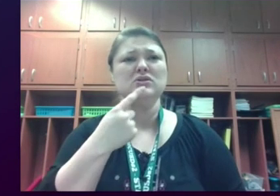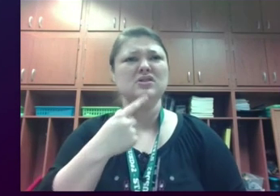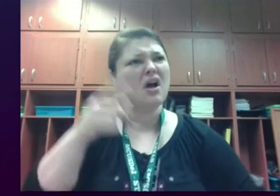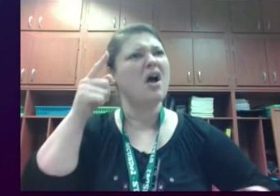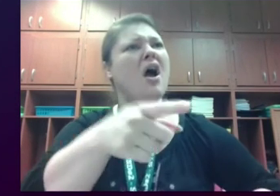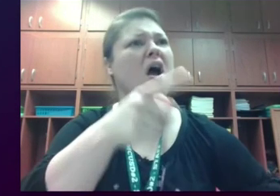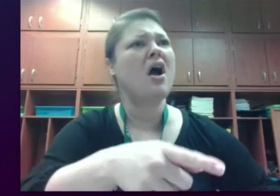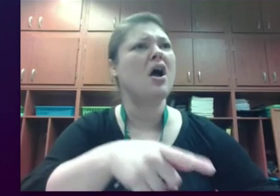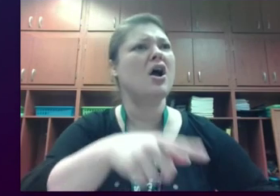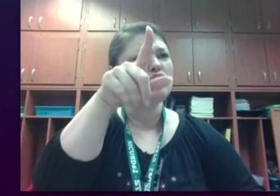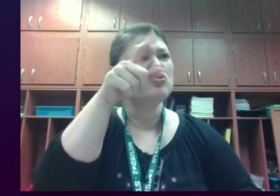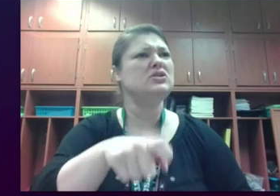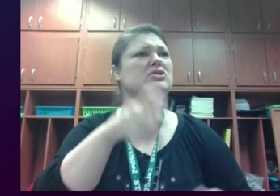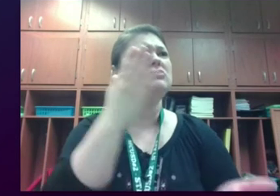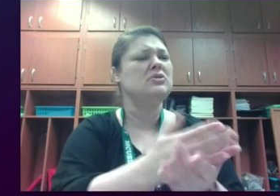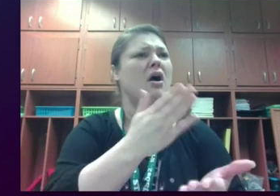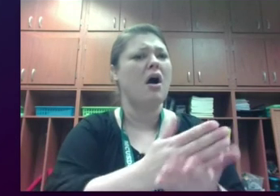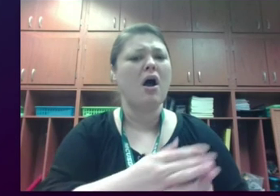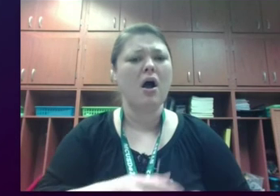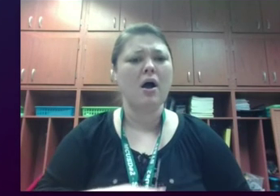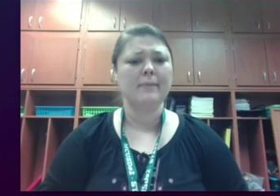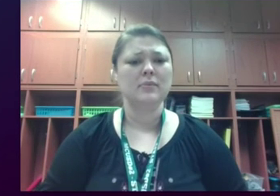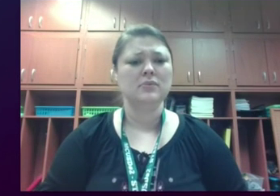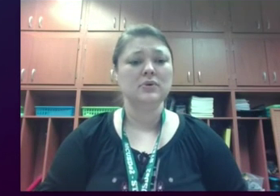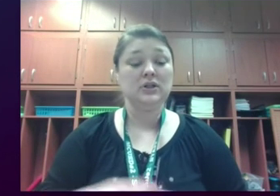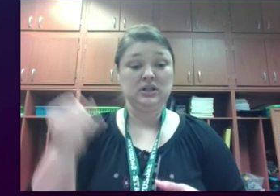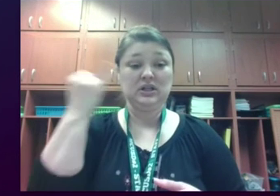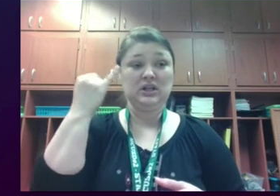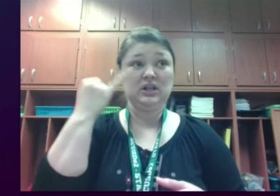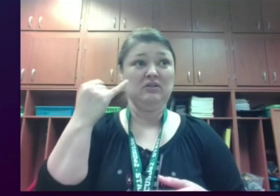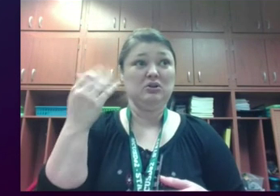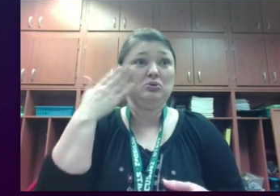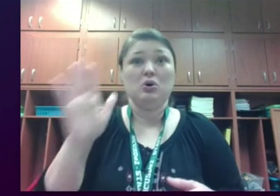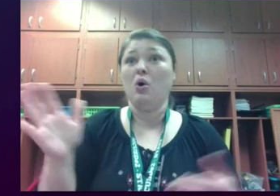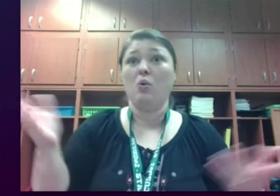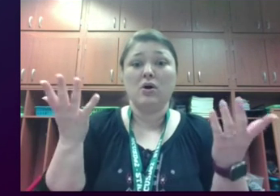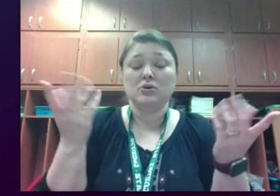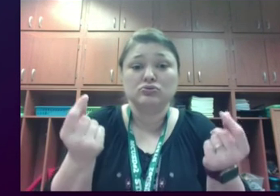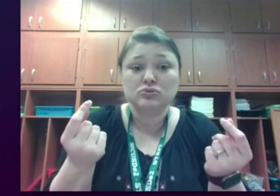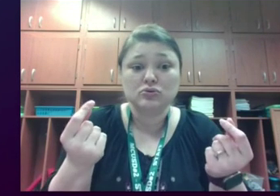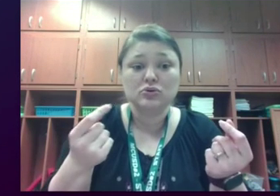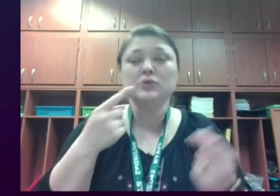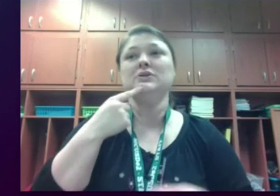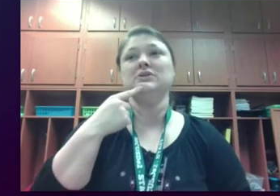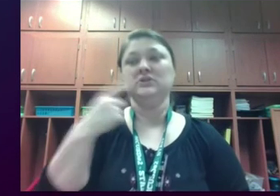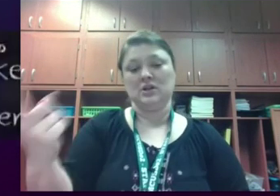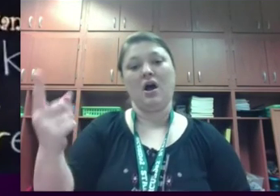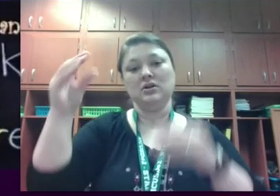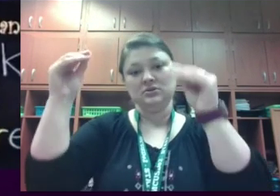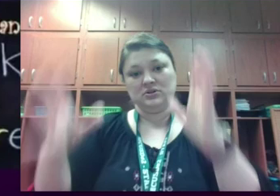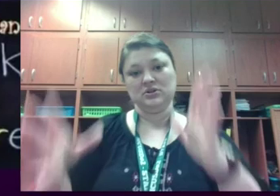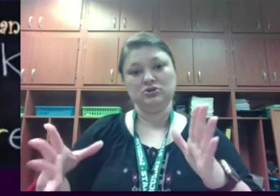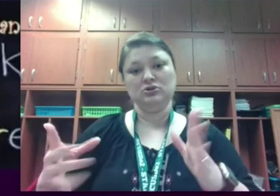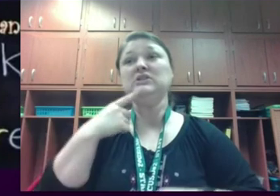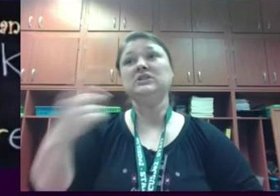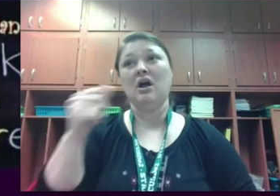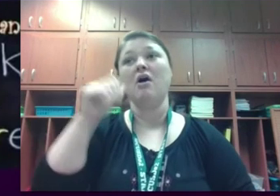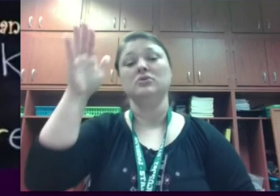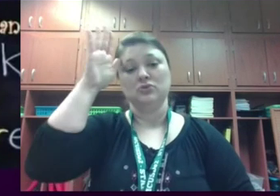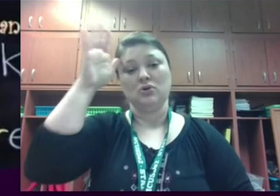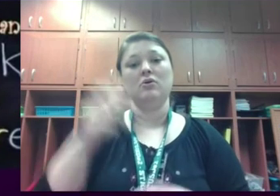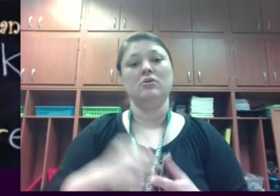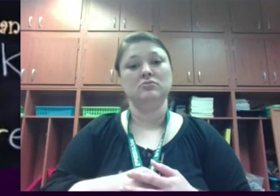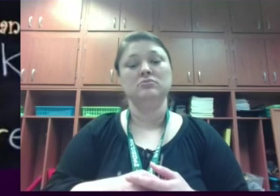stop. And when in doubt, tell a teacher or another adult. You will make a